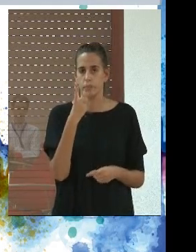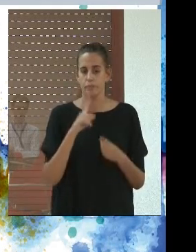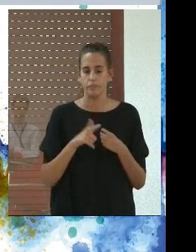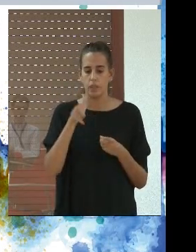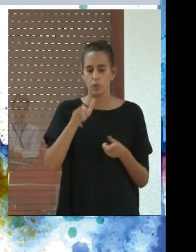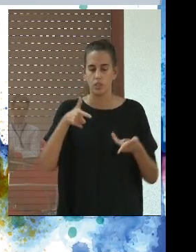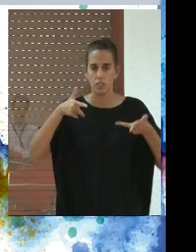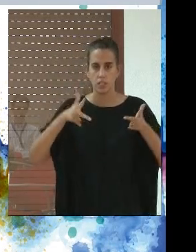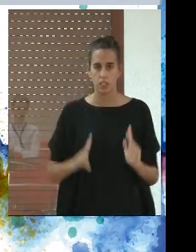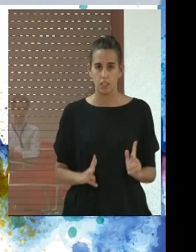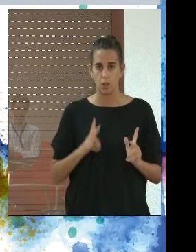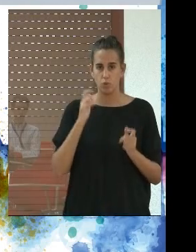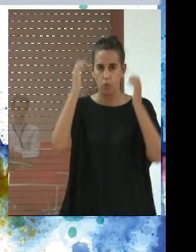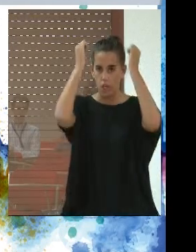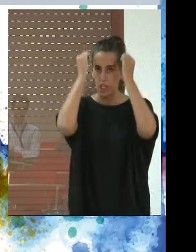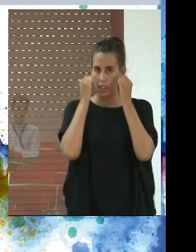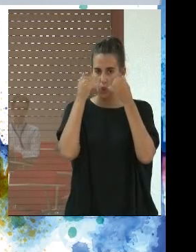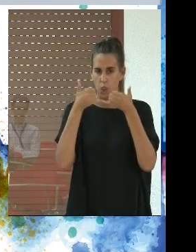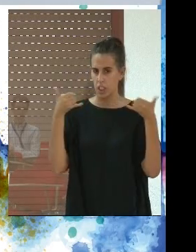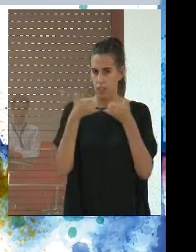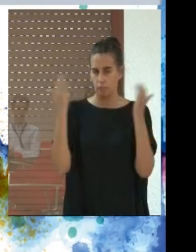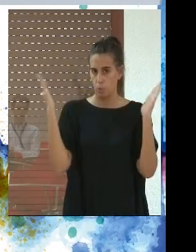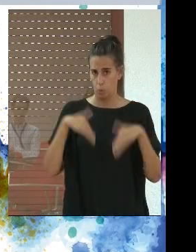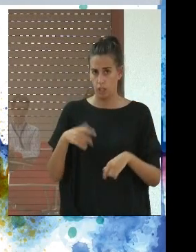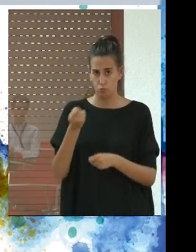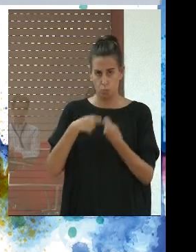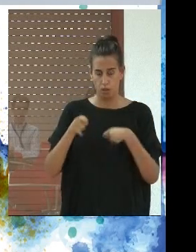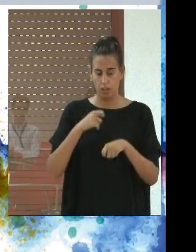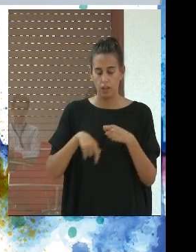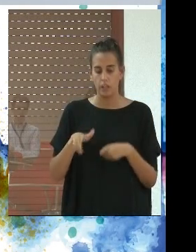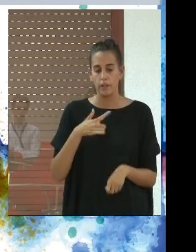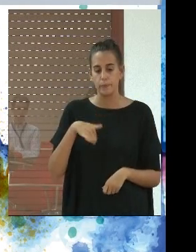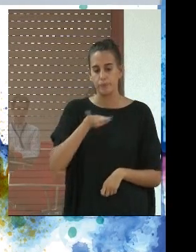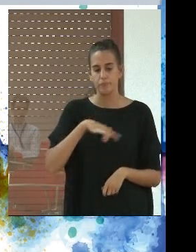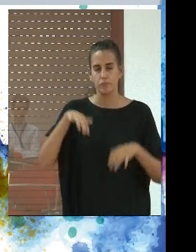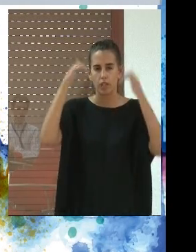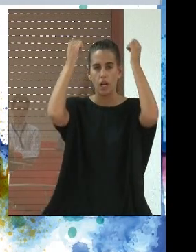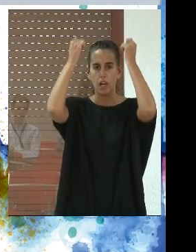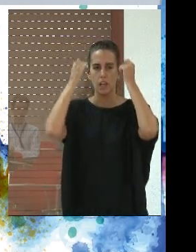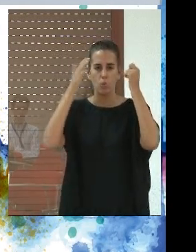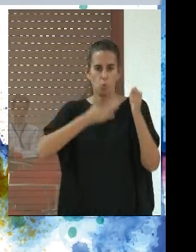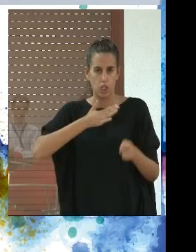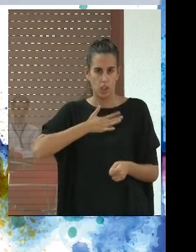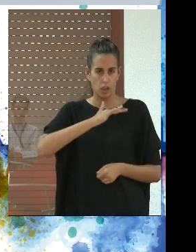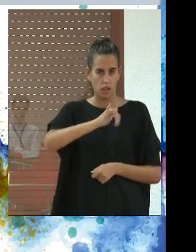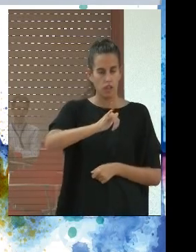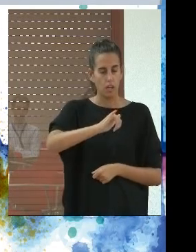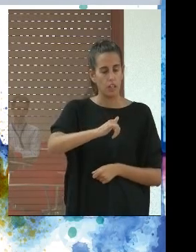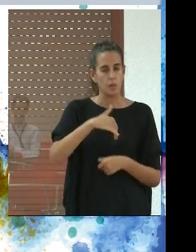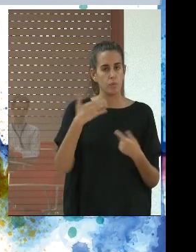The paradigms that we're using are the following one. The person sits down, they use a helmet, a commercial